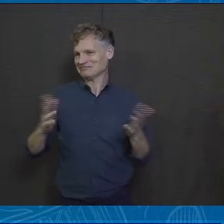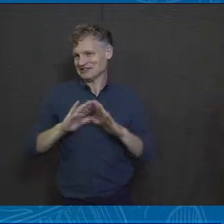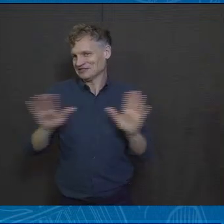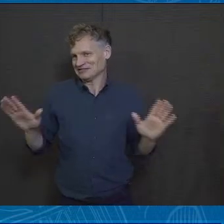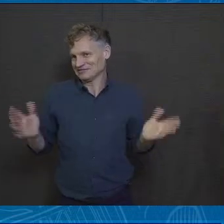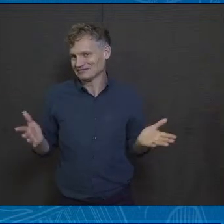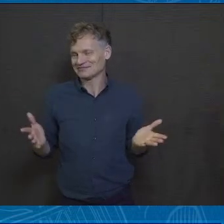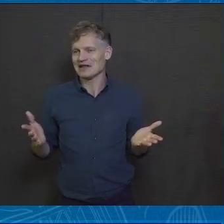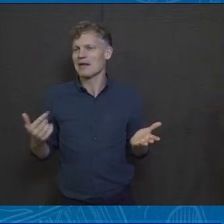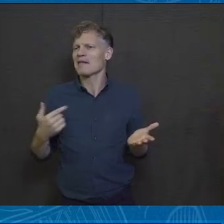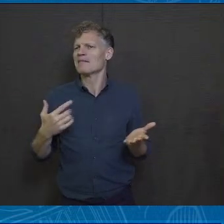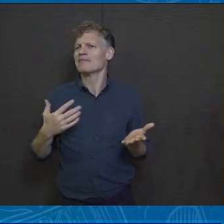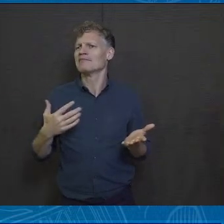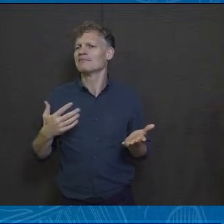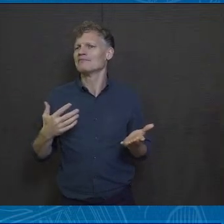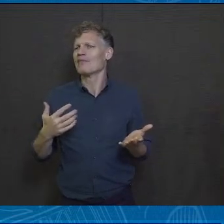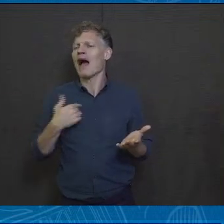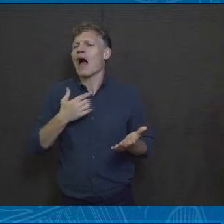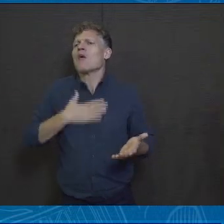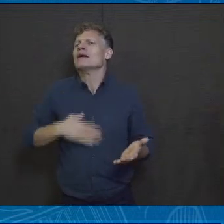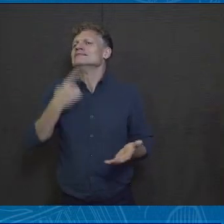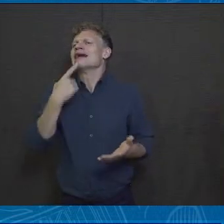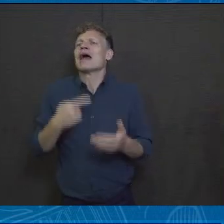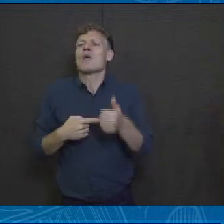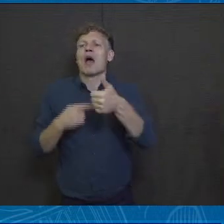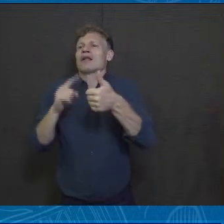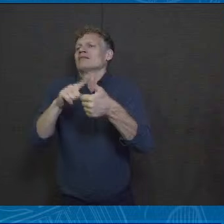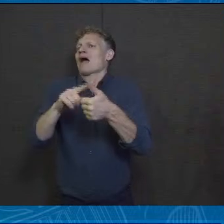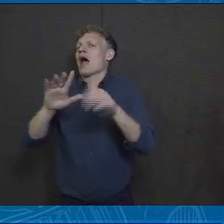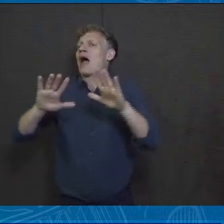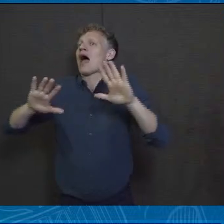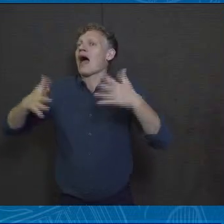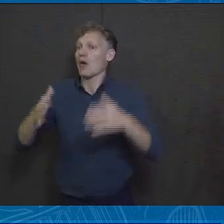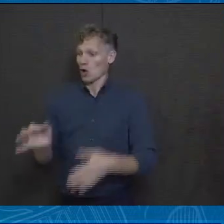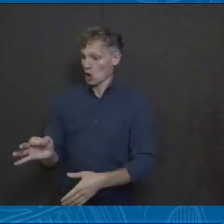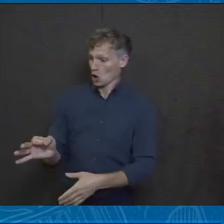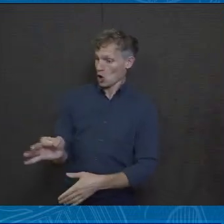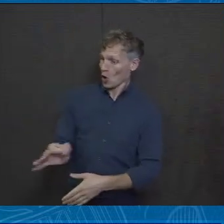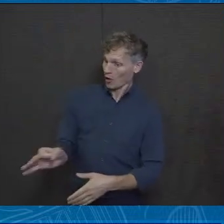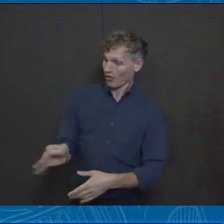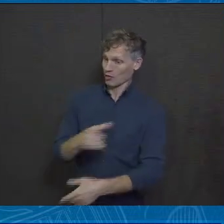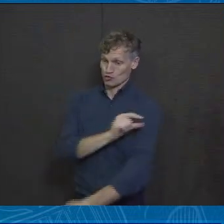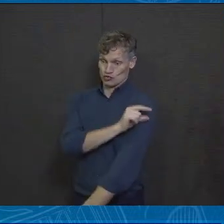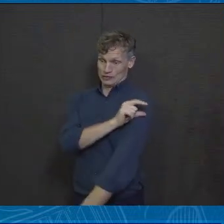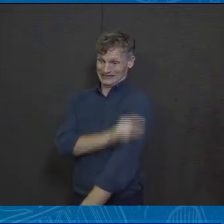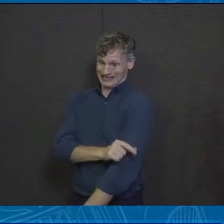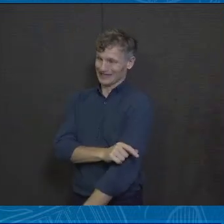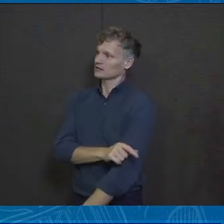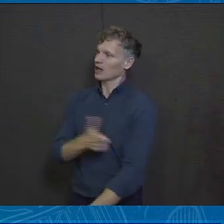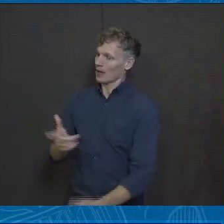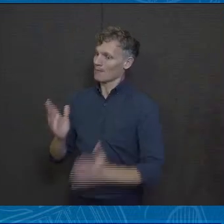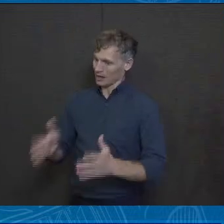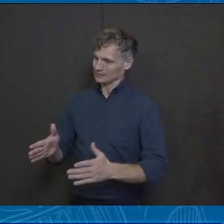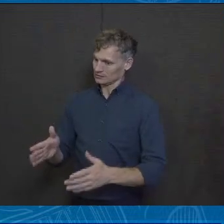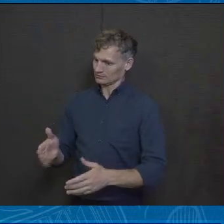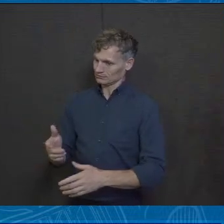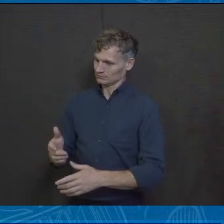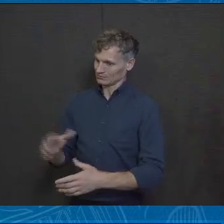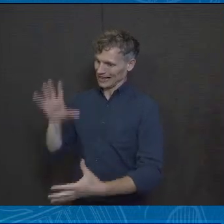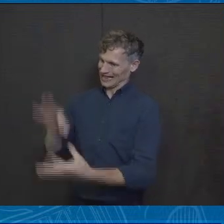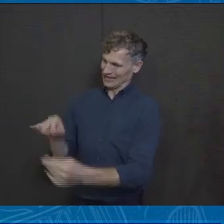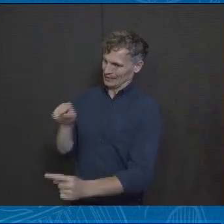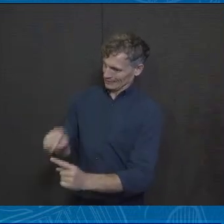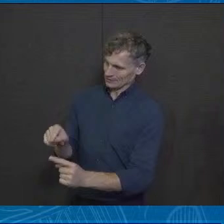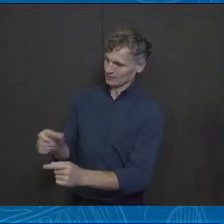getting, effective local resilience is investing in community-based. We can have